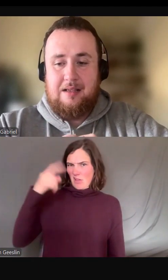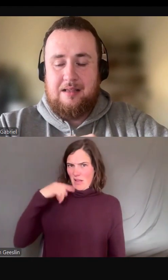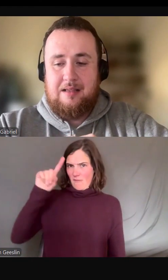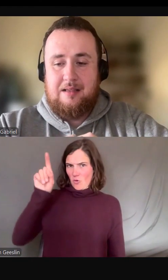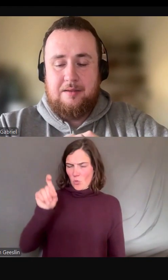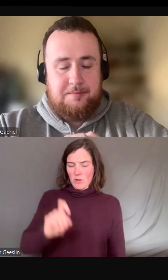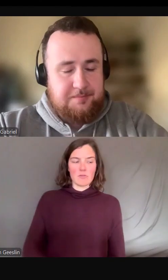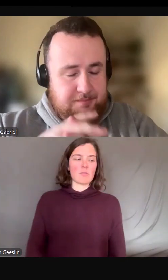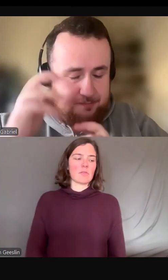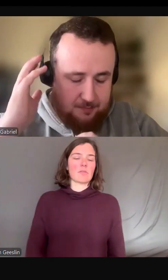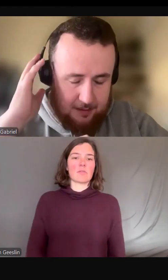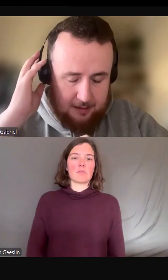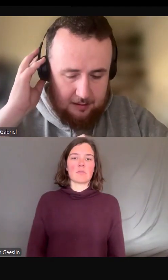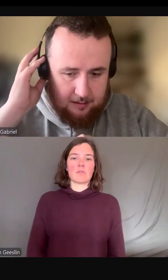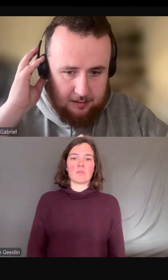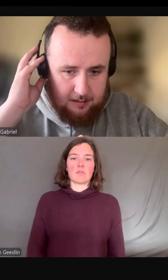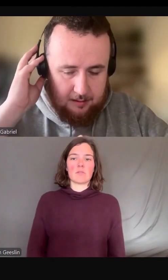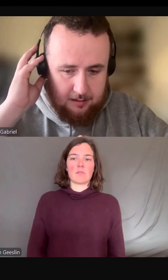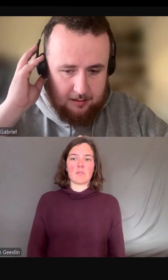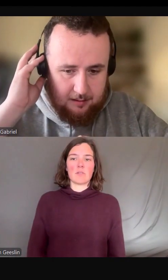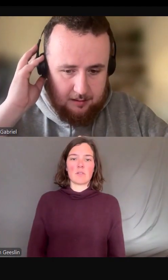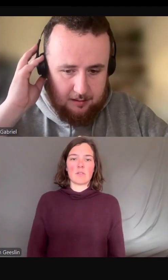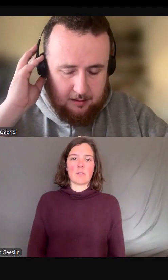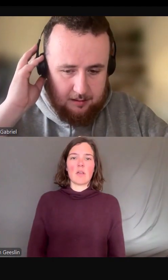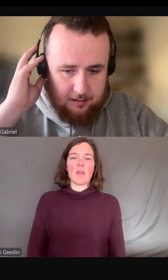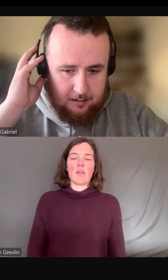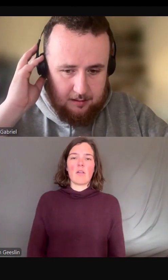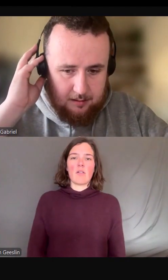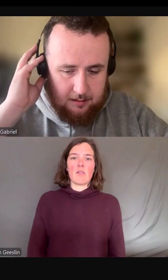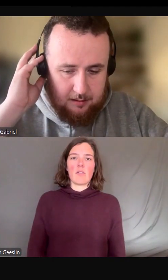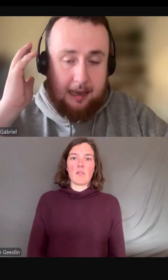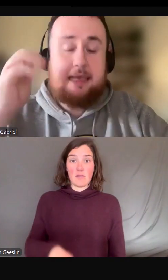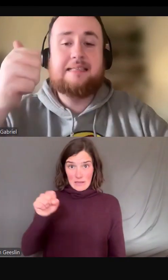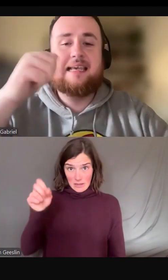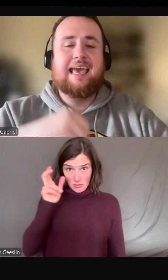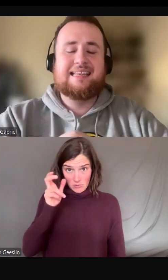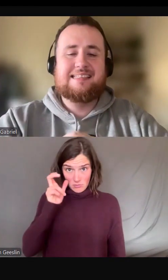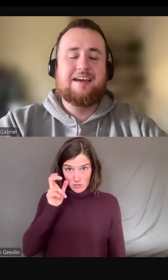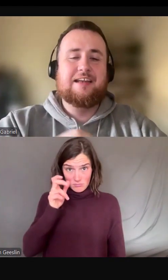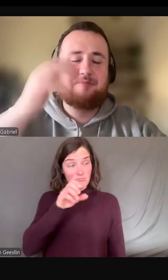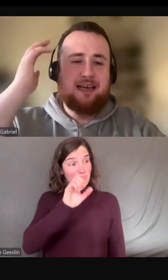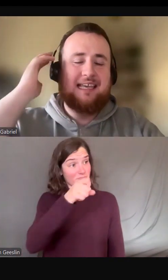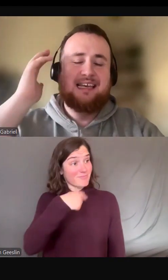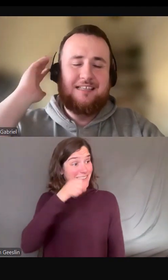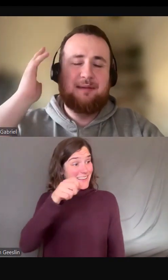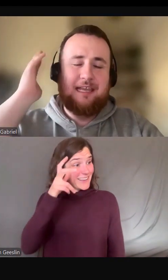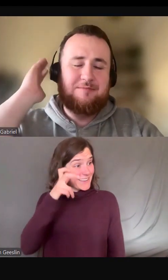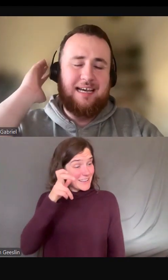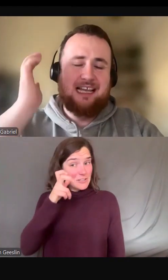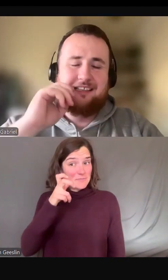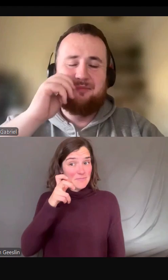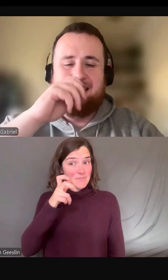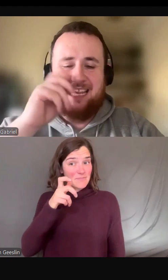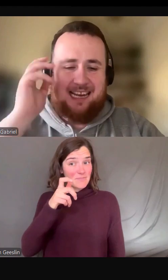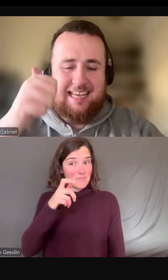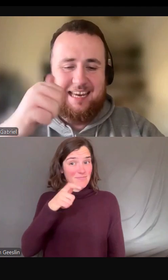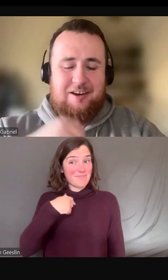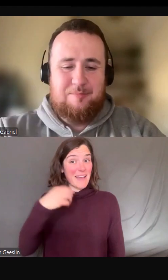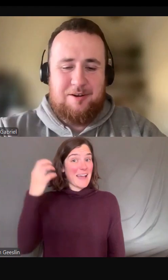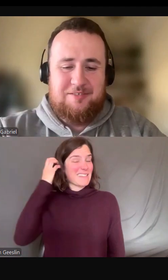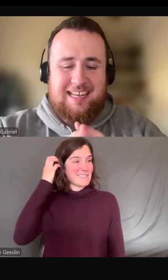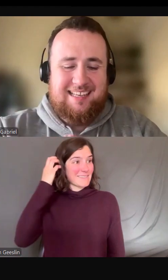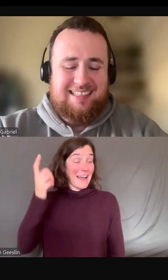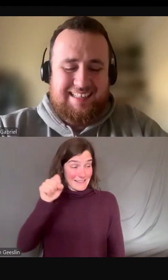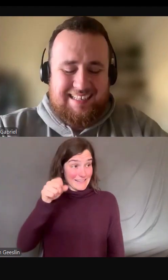So there's a lot of apps that can you hear me? Yes, I can. Sorry, it's Okay. it's on my side. I can hear